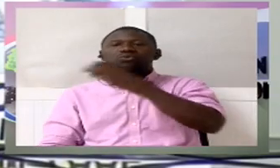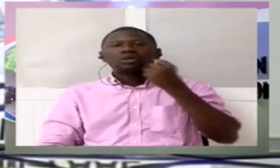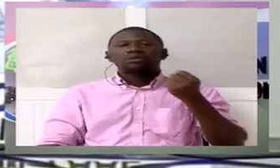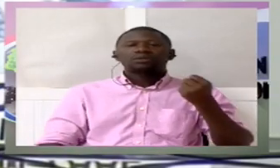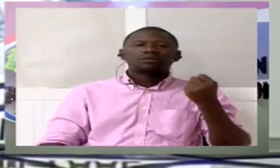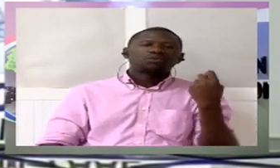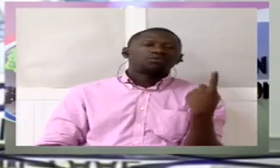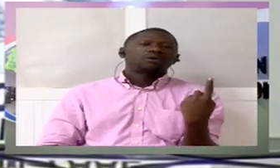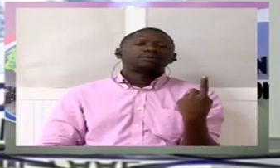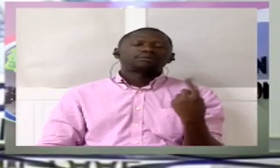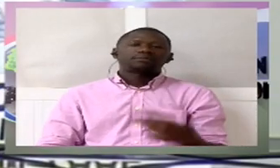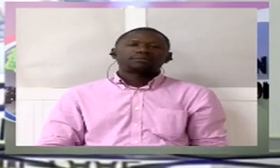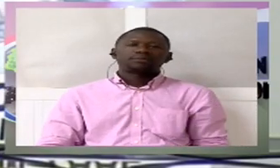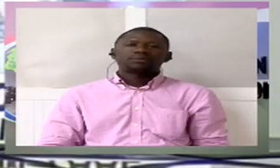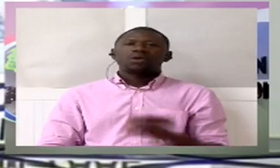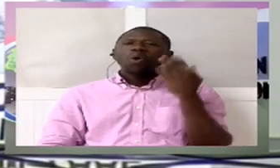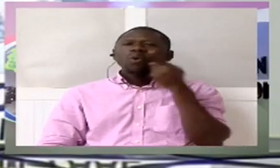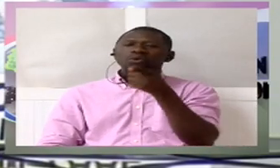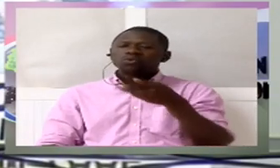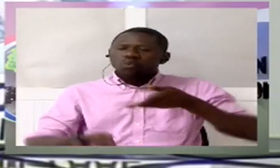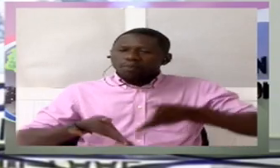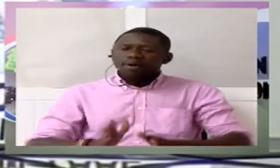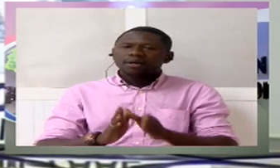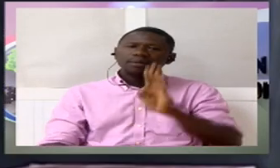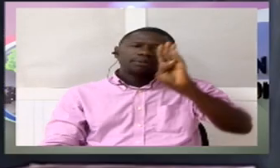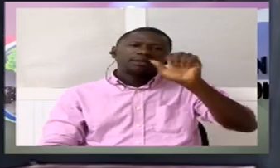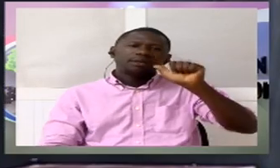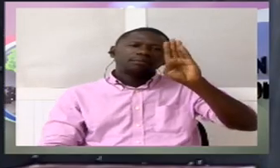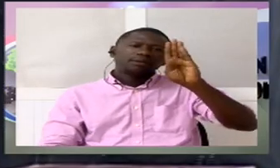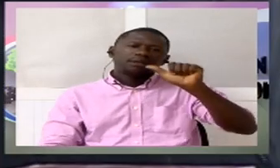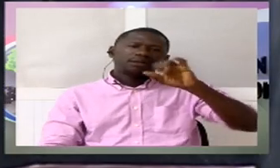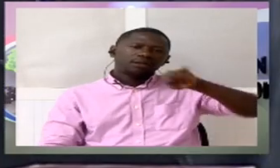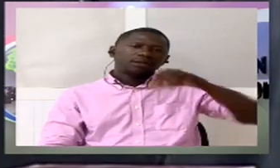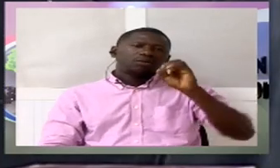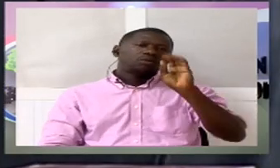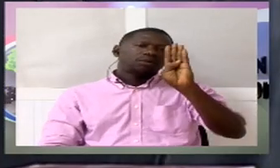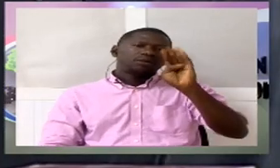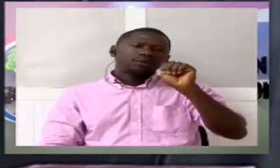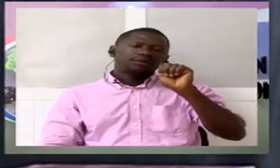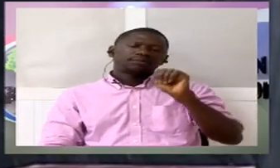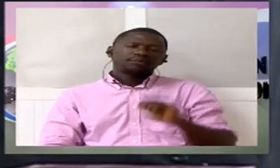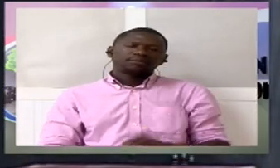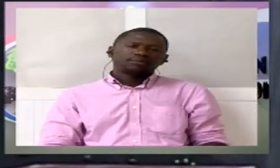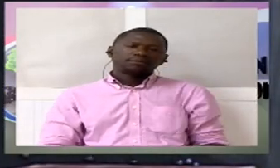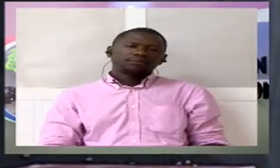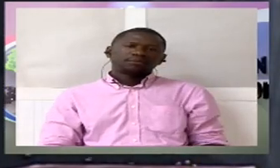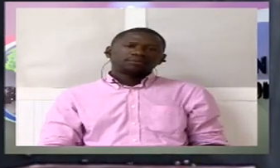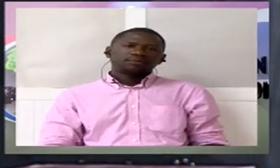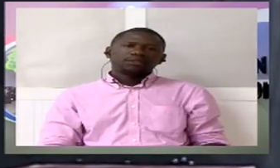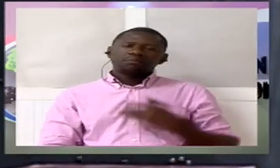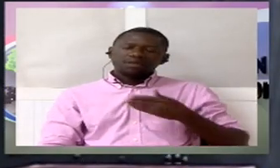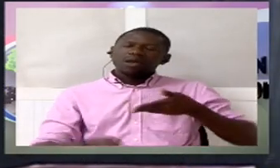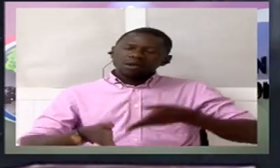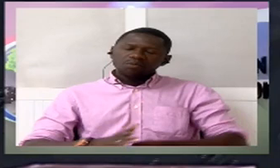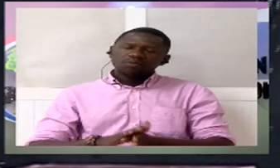1997 to 2001. When did you marry Baba Job? Fututa Baba Job is Sanjumale. Fututa Baba in